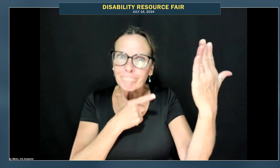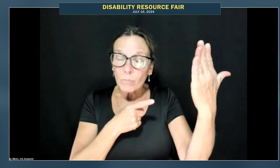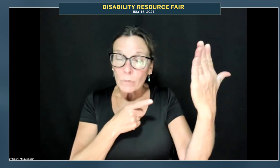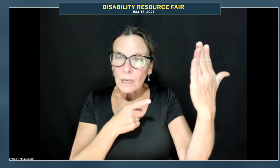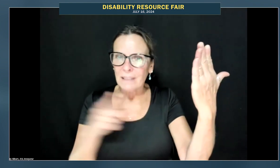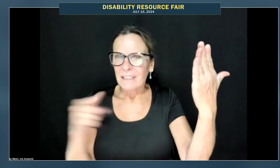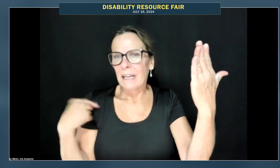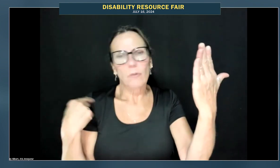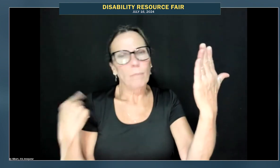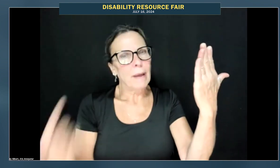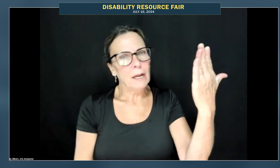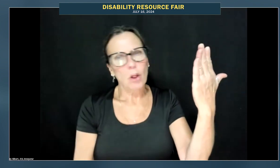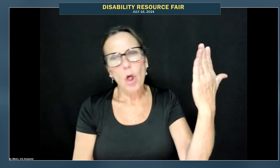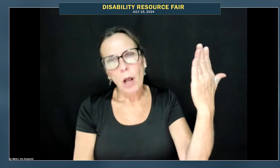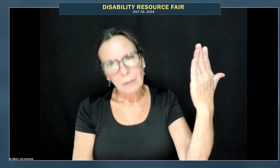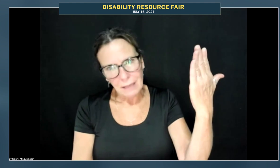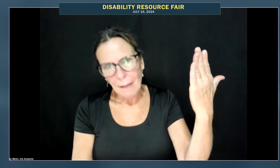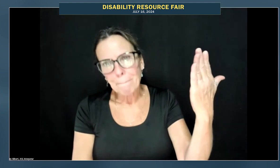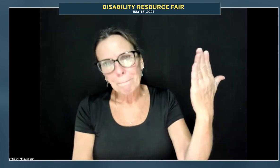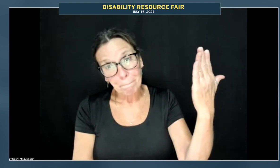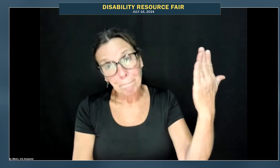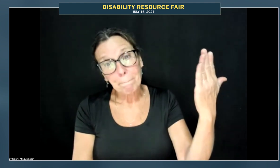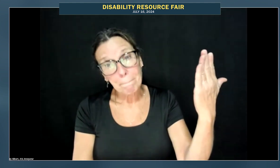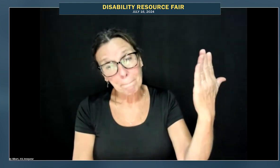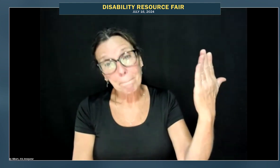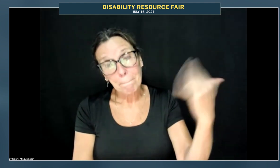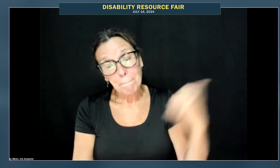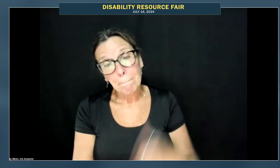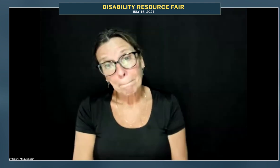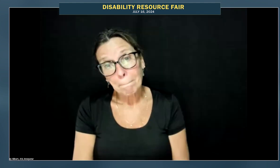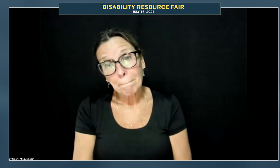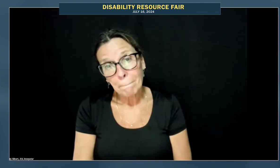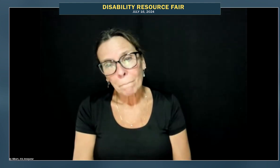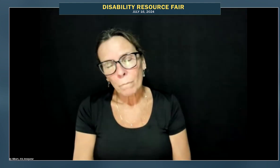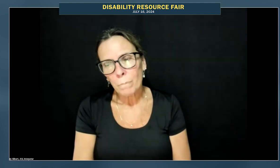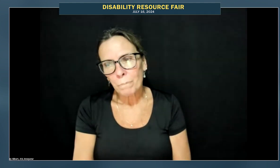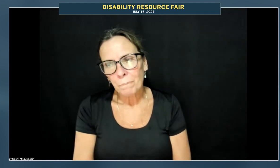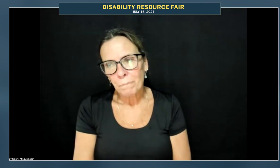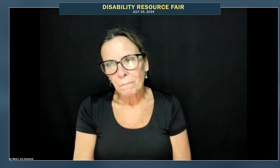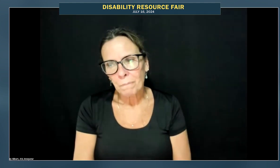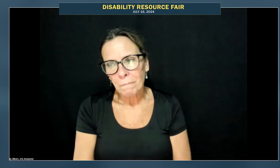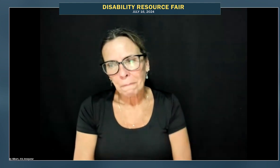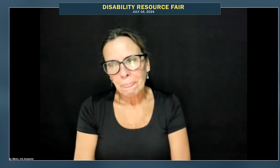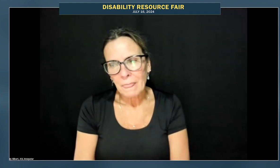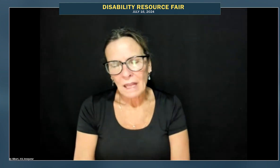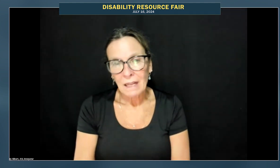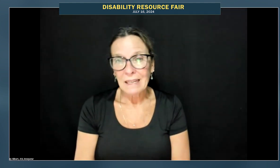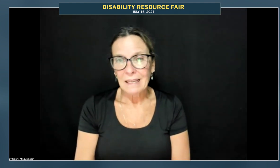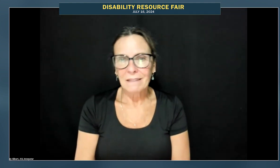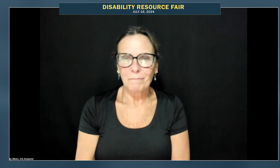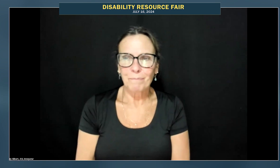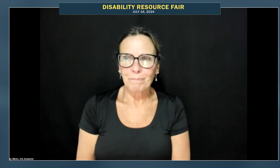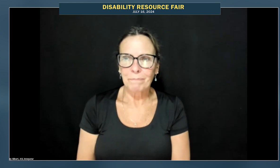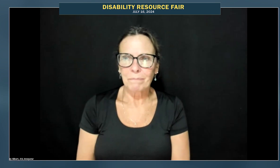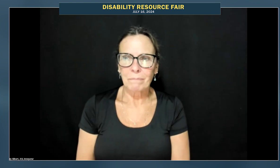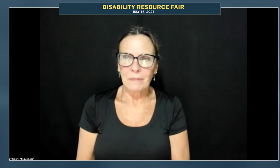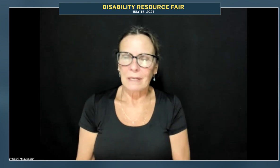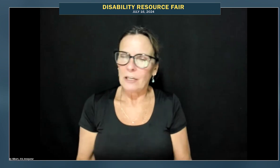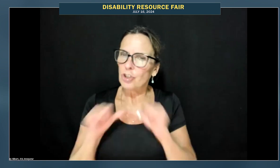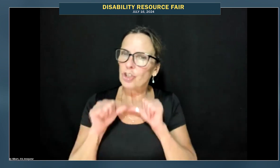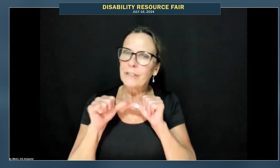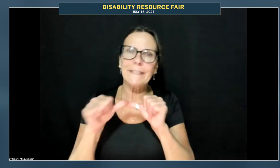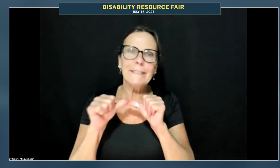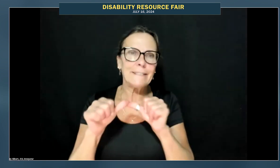long time and we haven't really seen any movement that I'm aware of in years on the trail. So just continuing